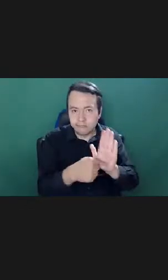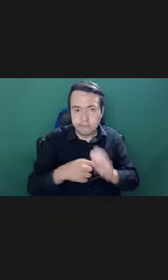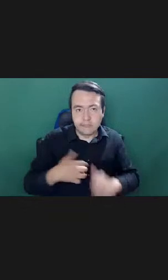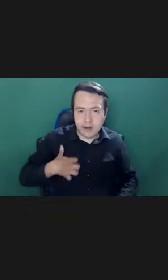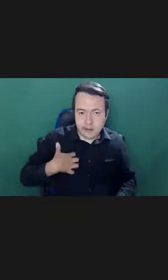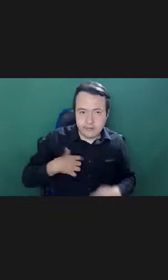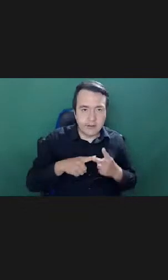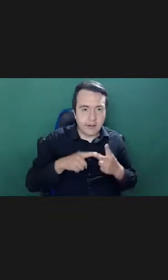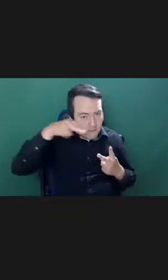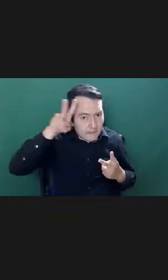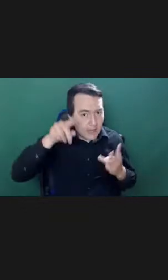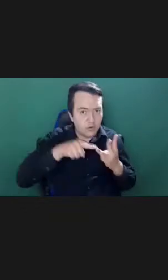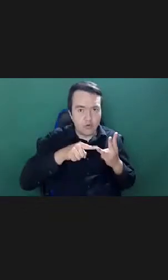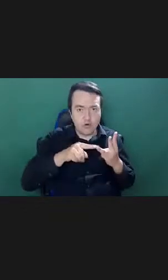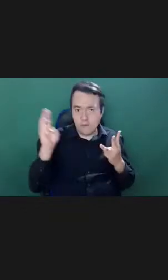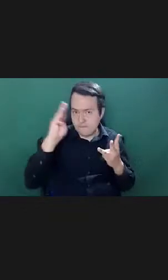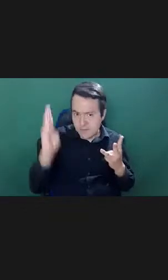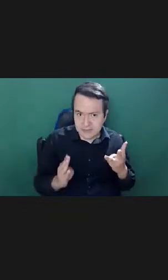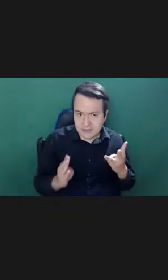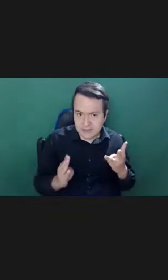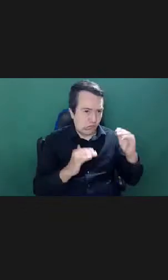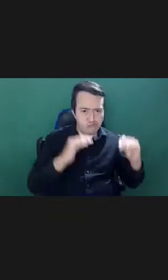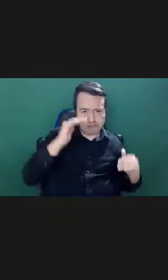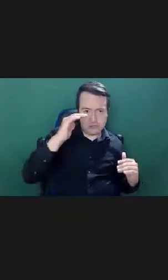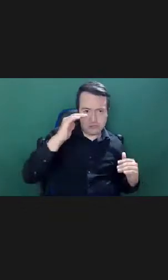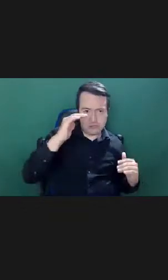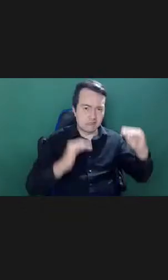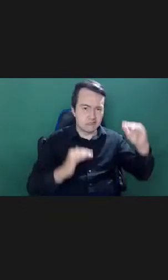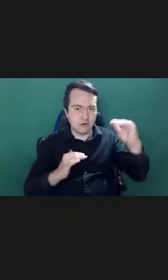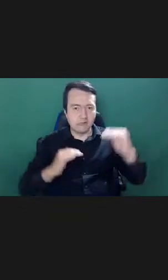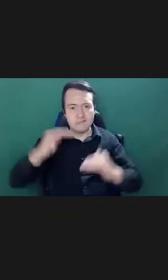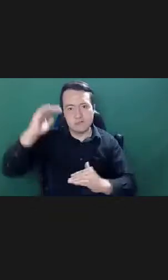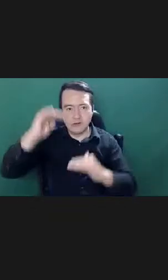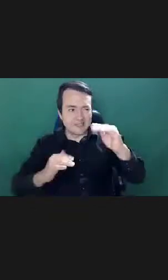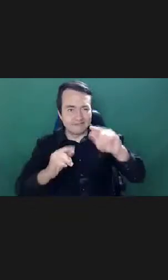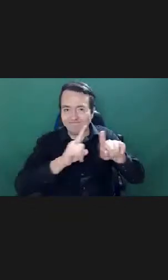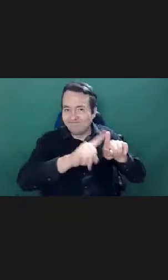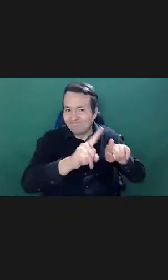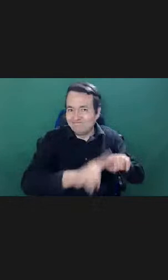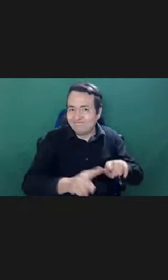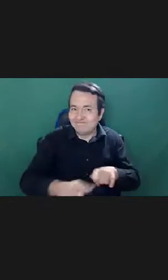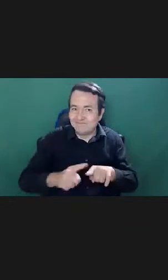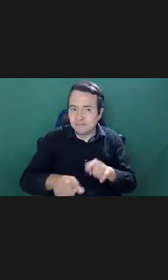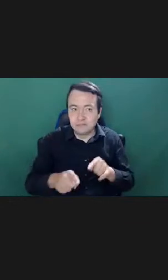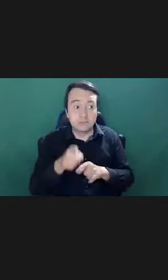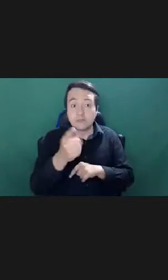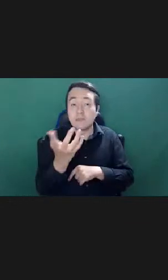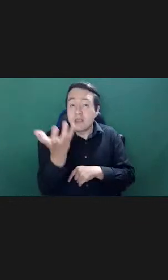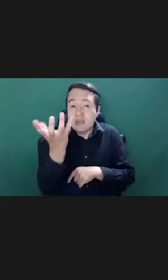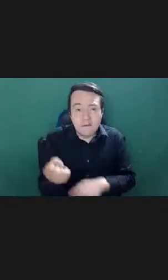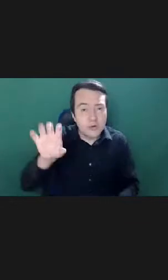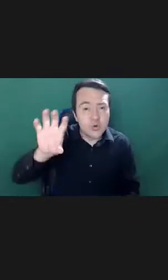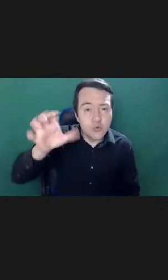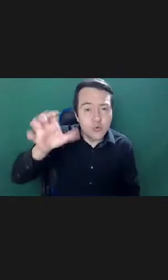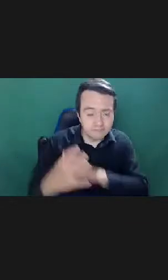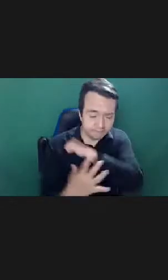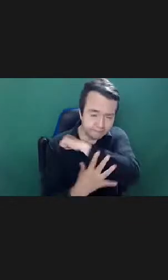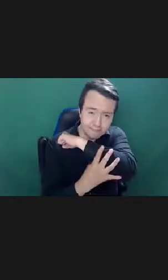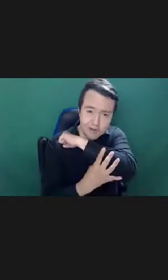the poorest countries have the highest imbalance, compounding the neglect of mental health